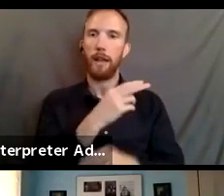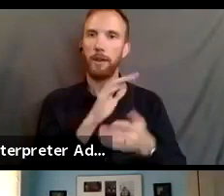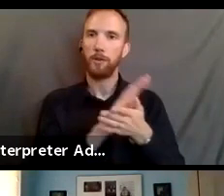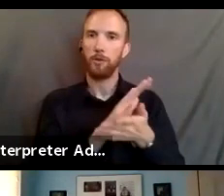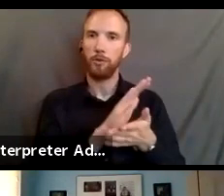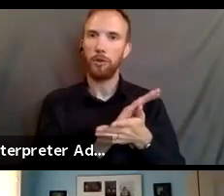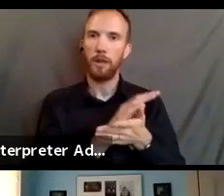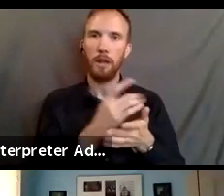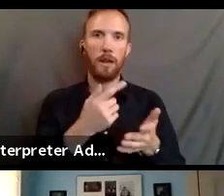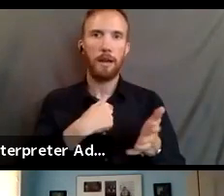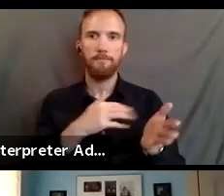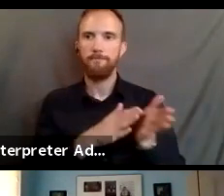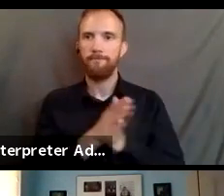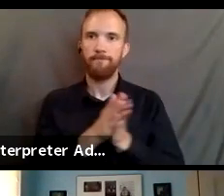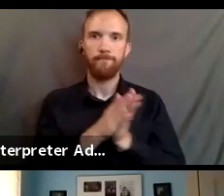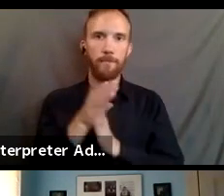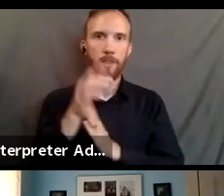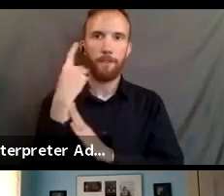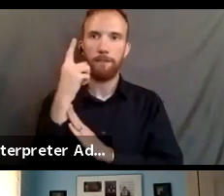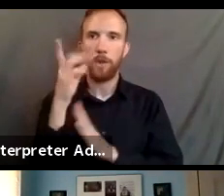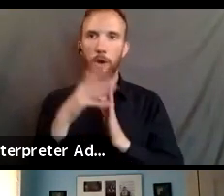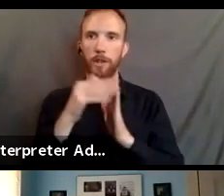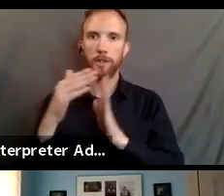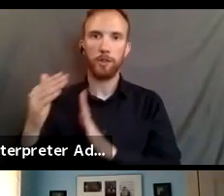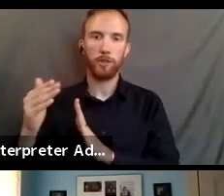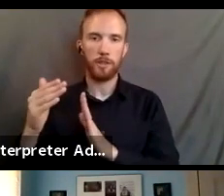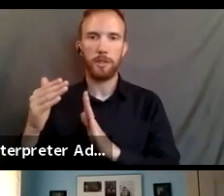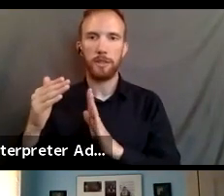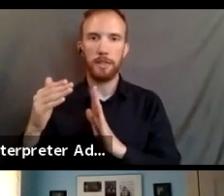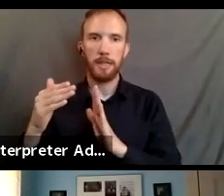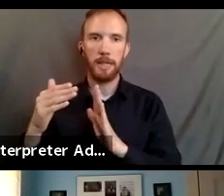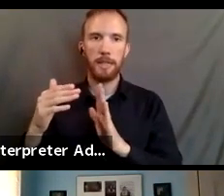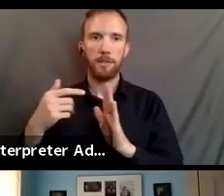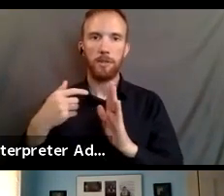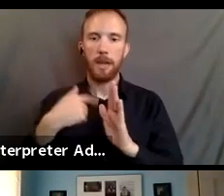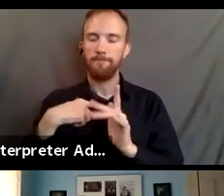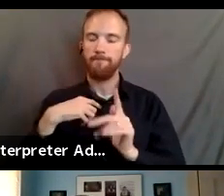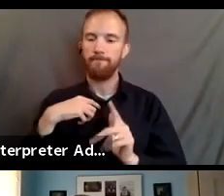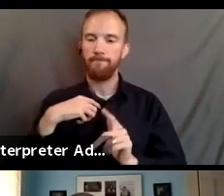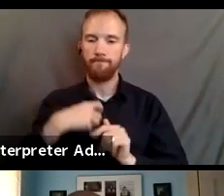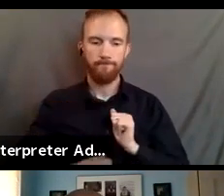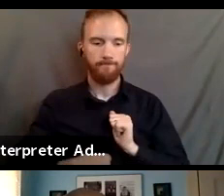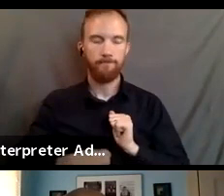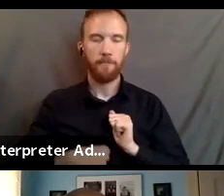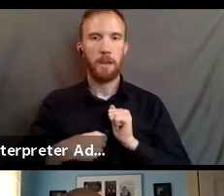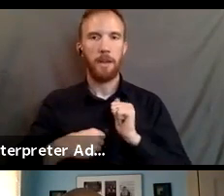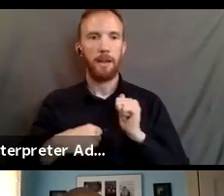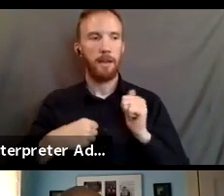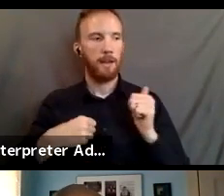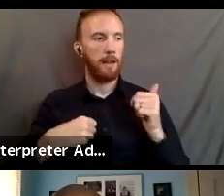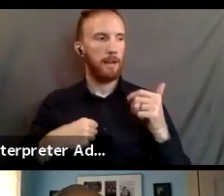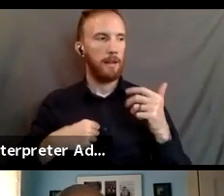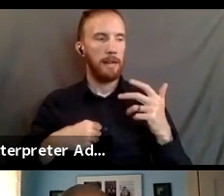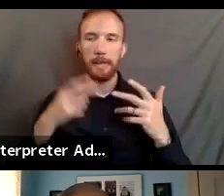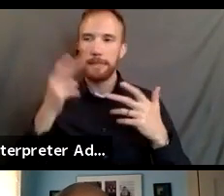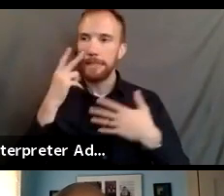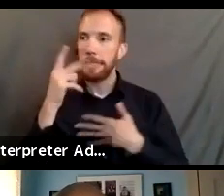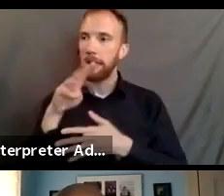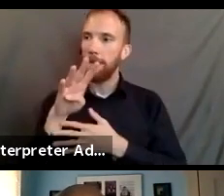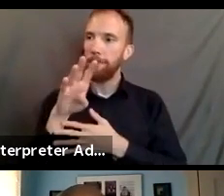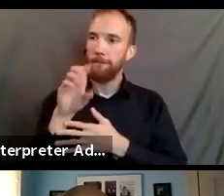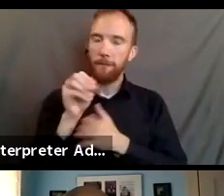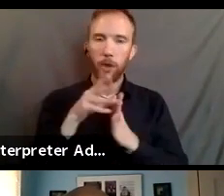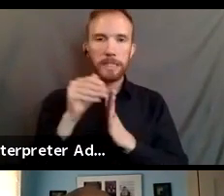about the students at saginaw school it pains me when there are 40 students in a classroom